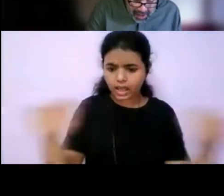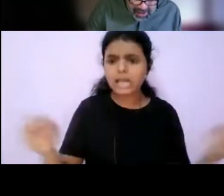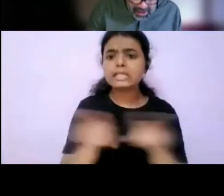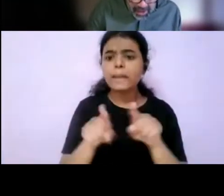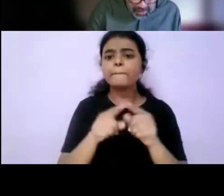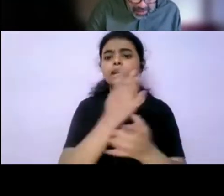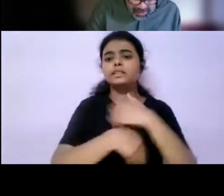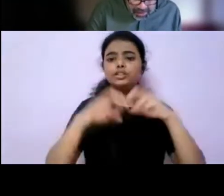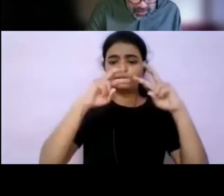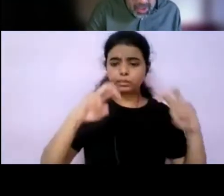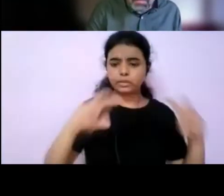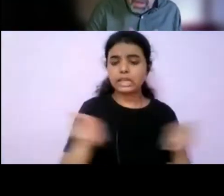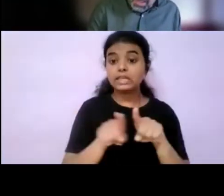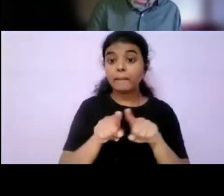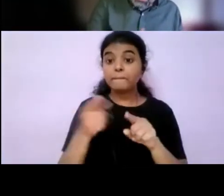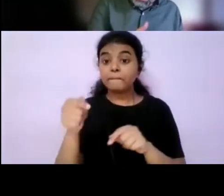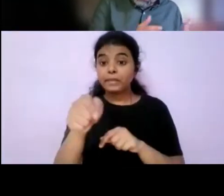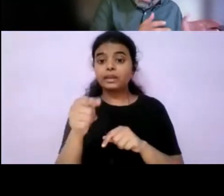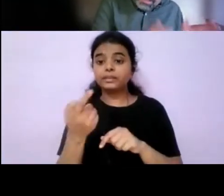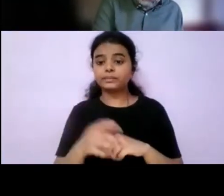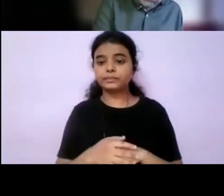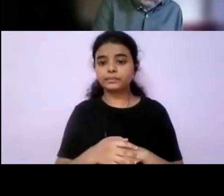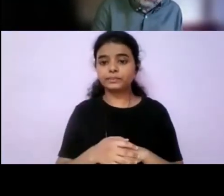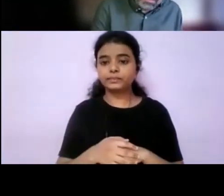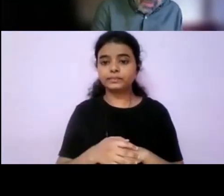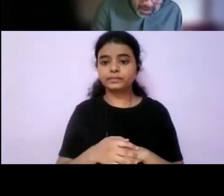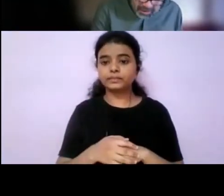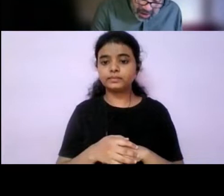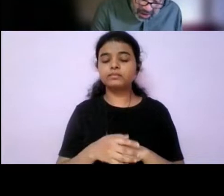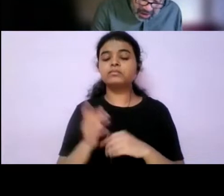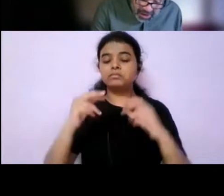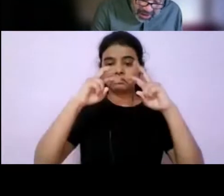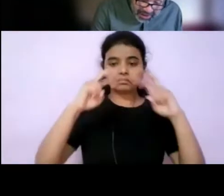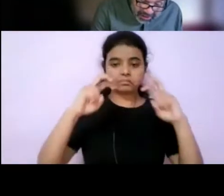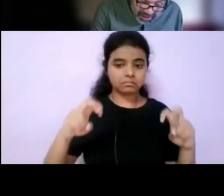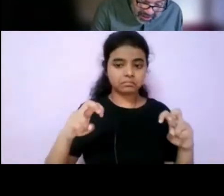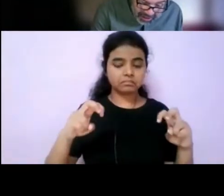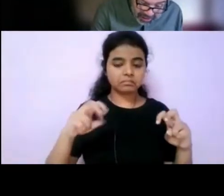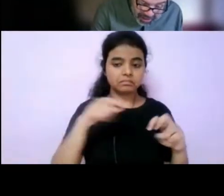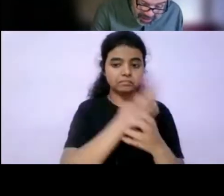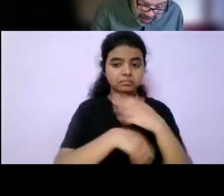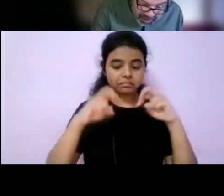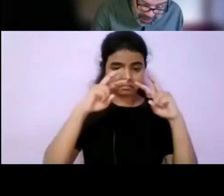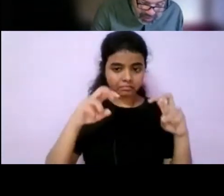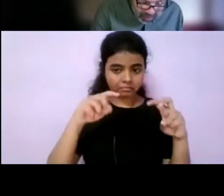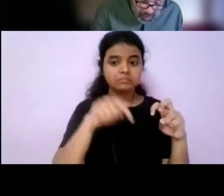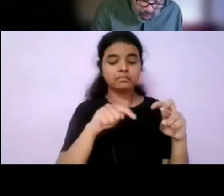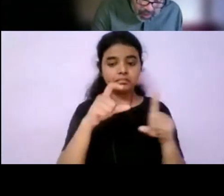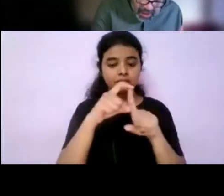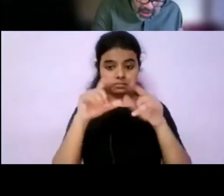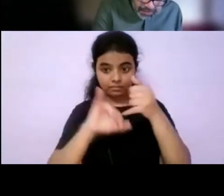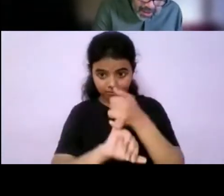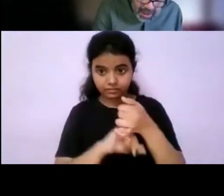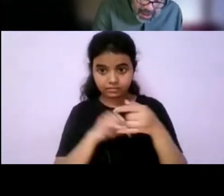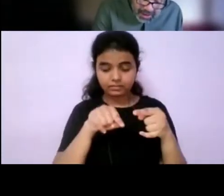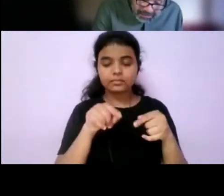some underlying principles that apply to disability research. In discussing disability research, we